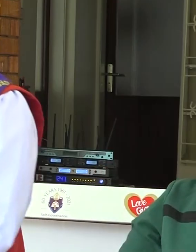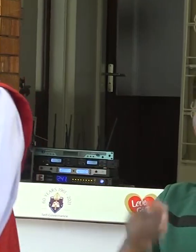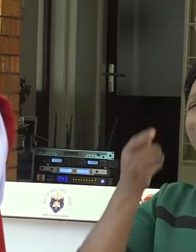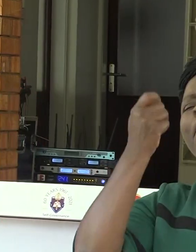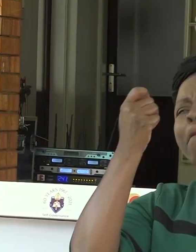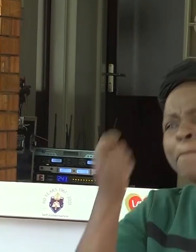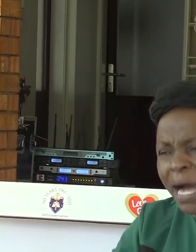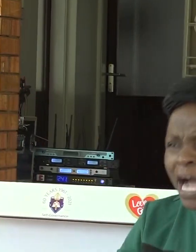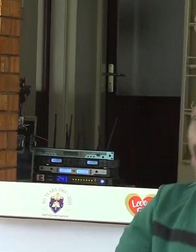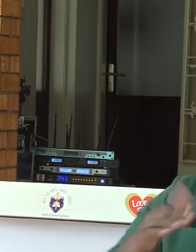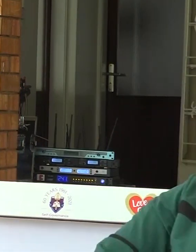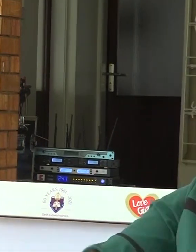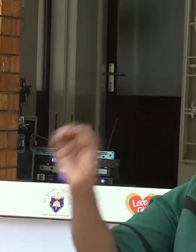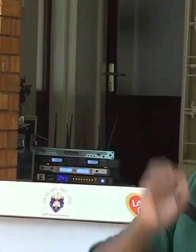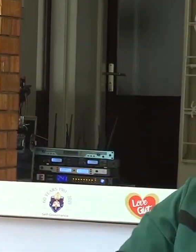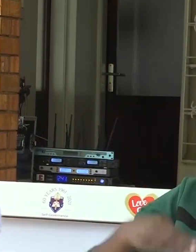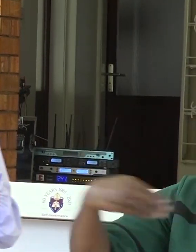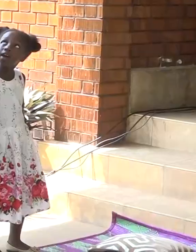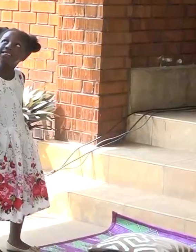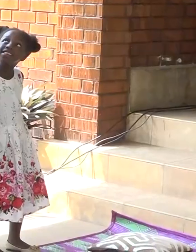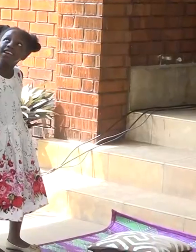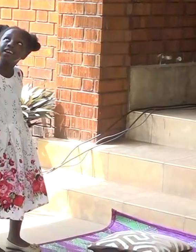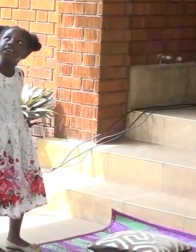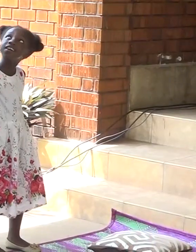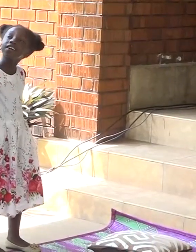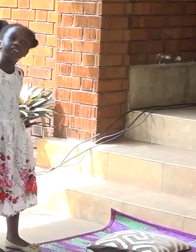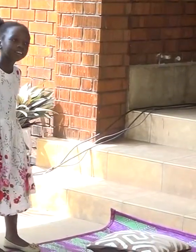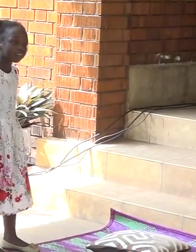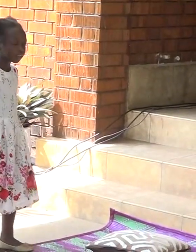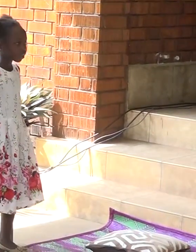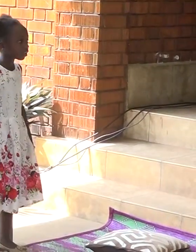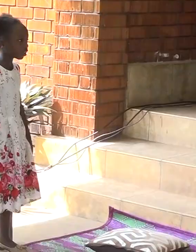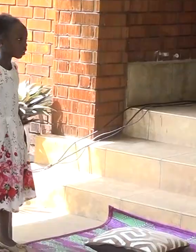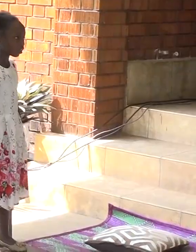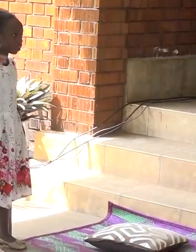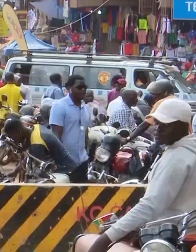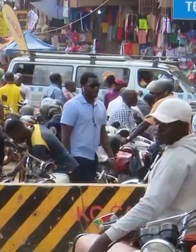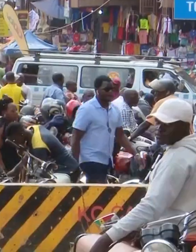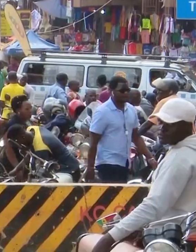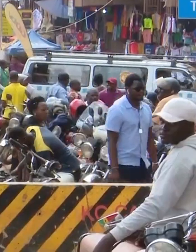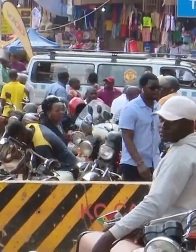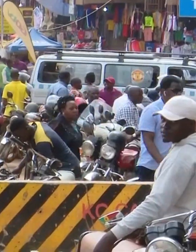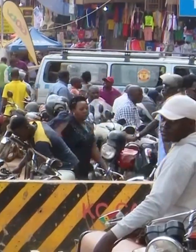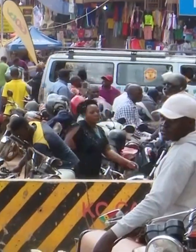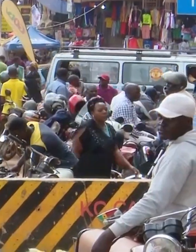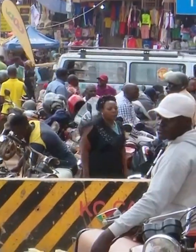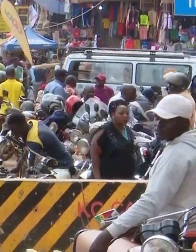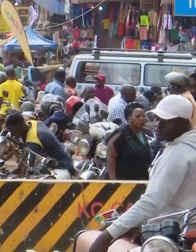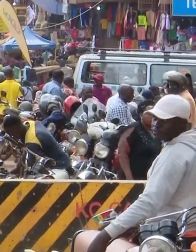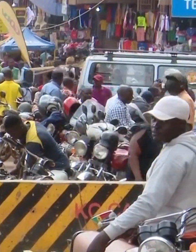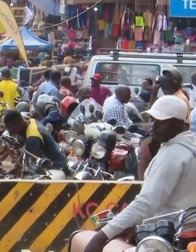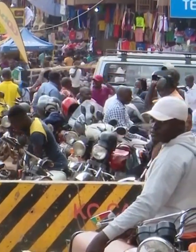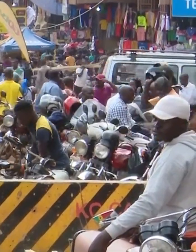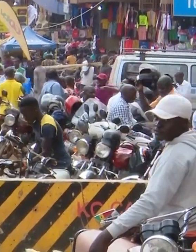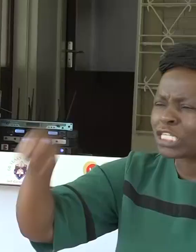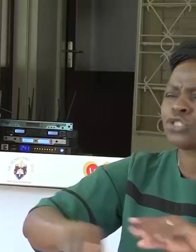little or nothing, Christmas will pass. He also cautioned them against acts of immorality during the